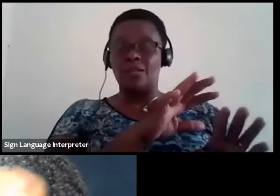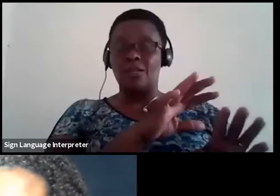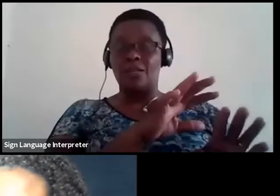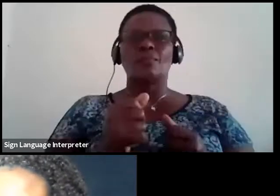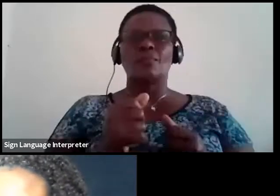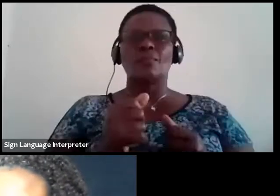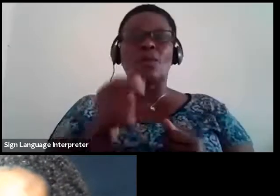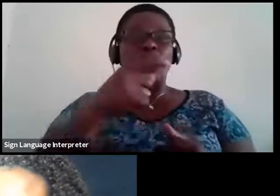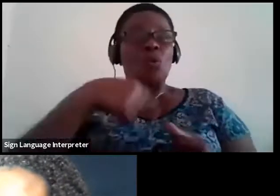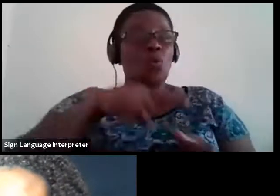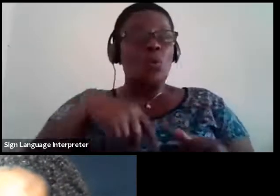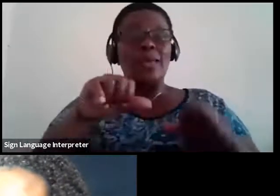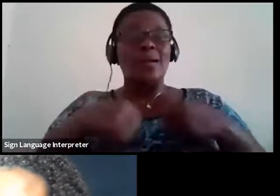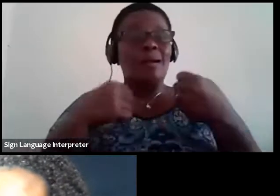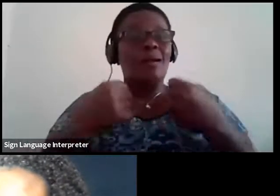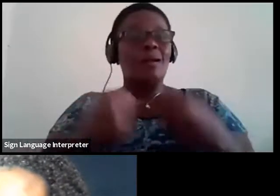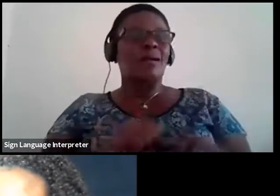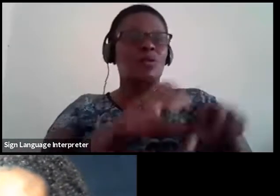that